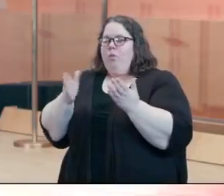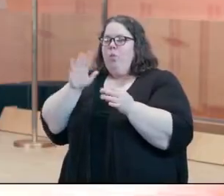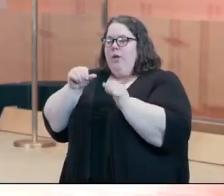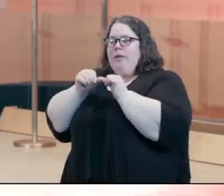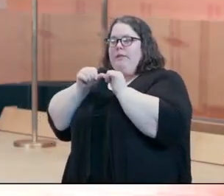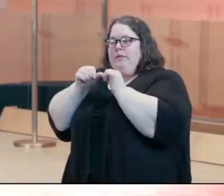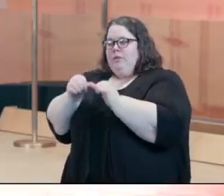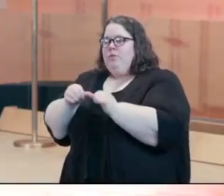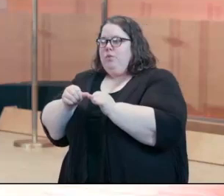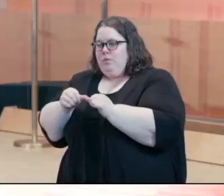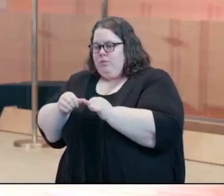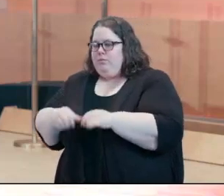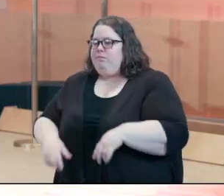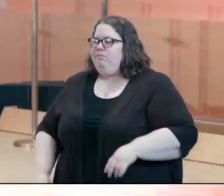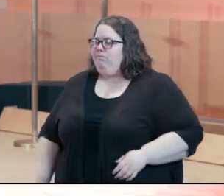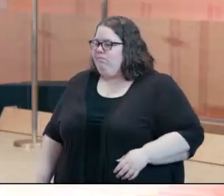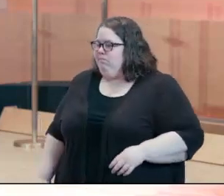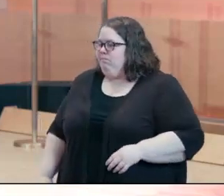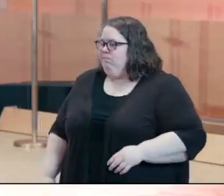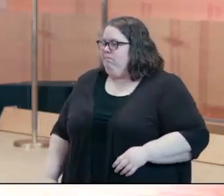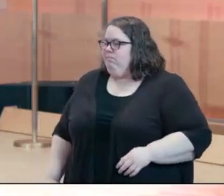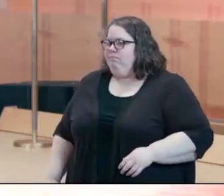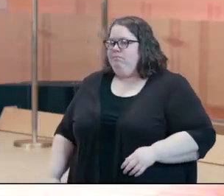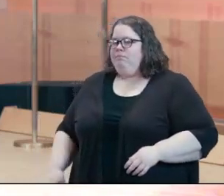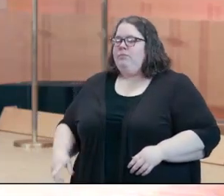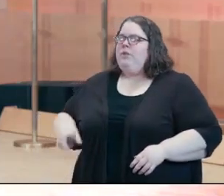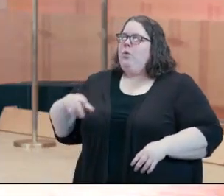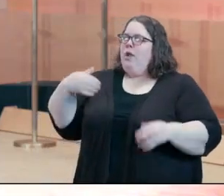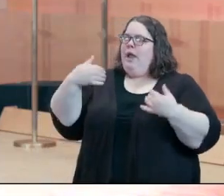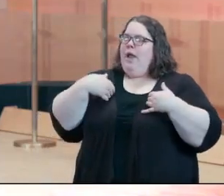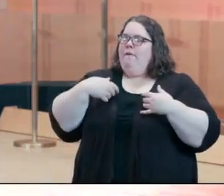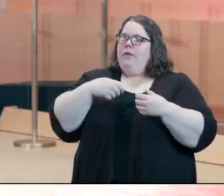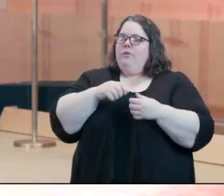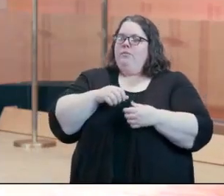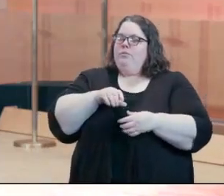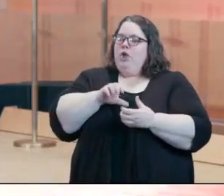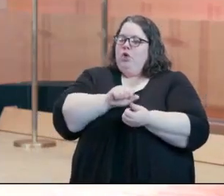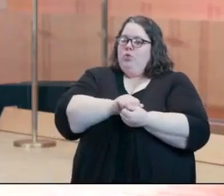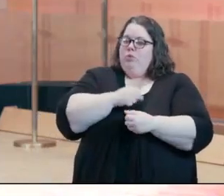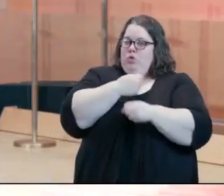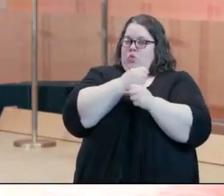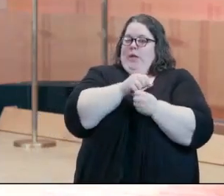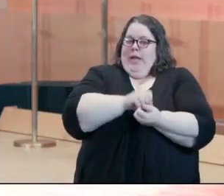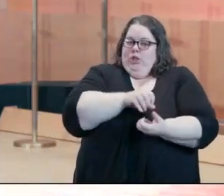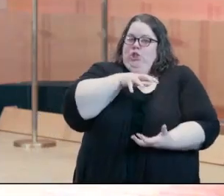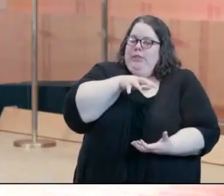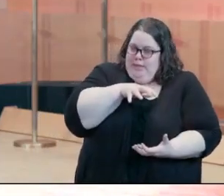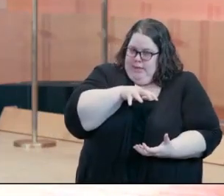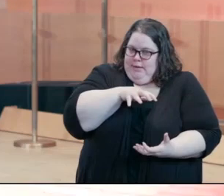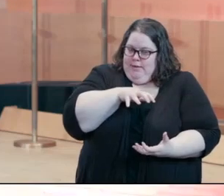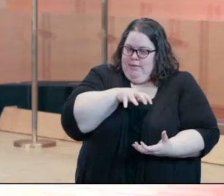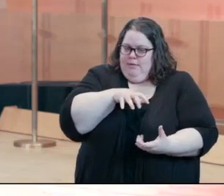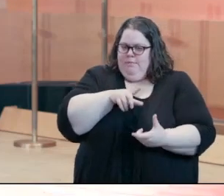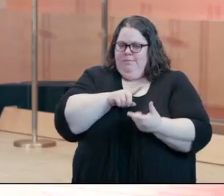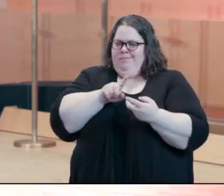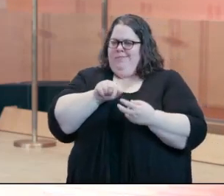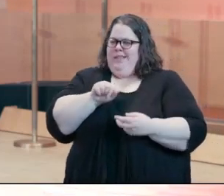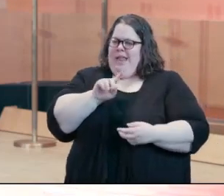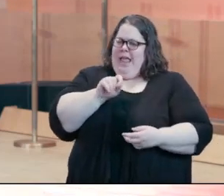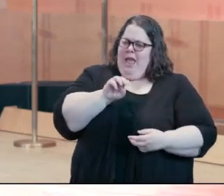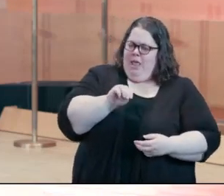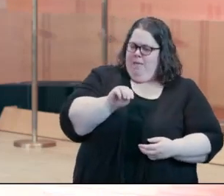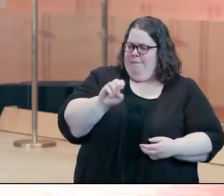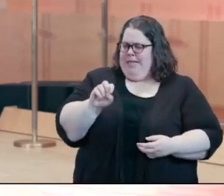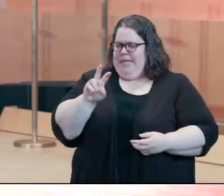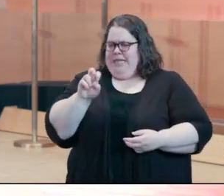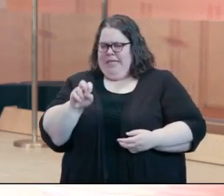off. And coming out of creation and all of that, and you have the fall of Adam and Eve, we're kind of left in this place where